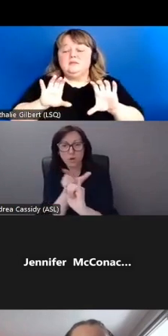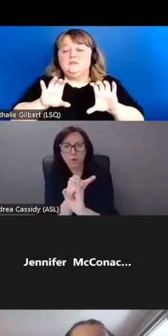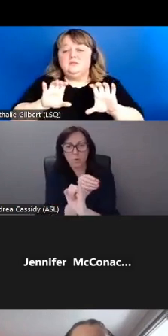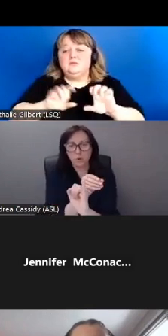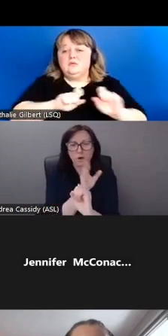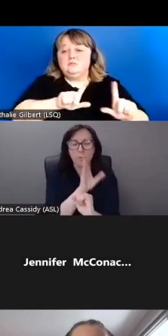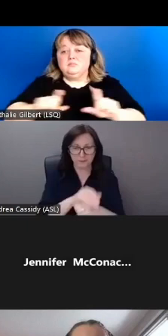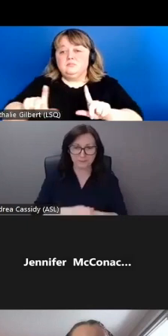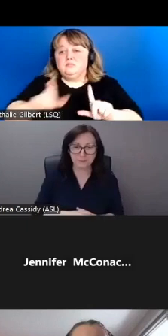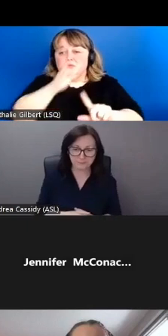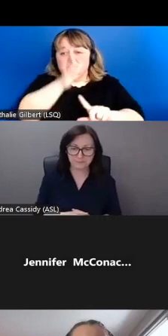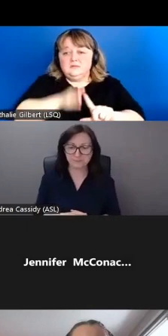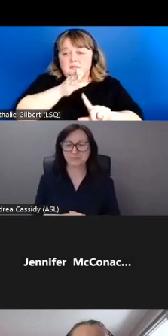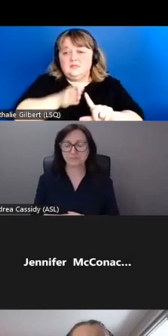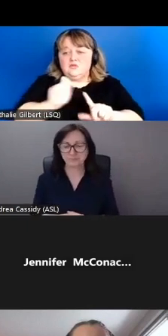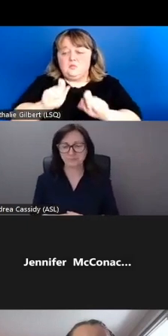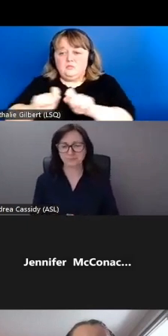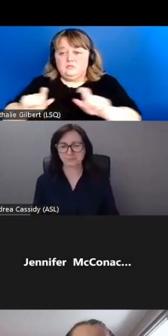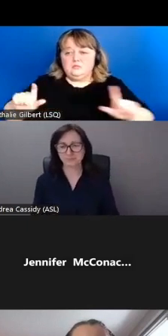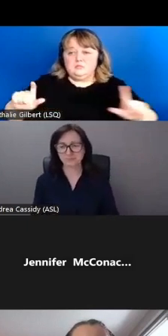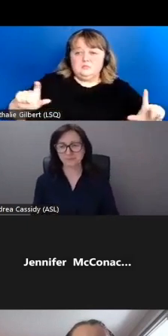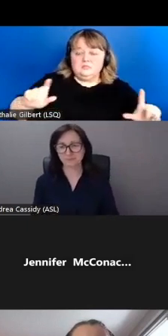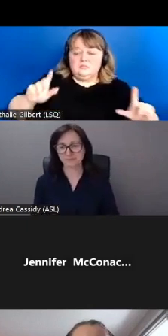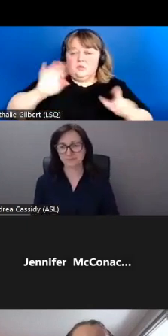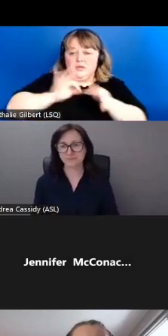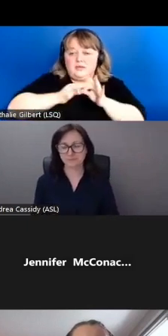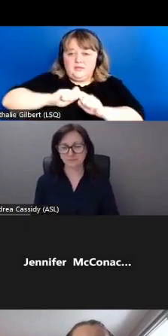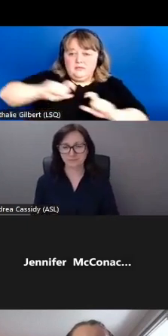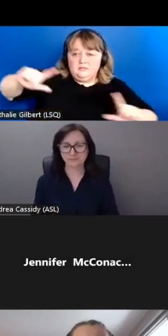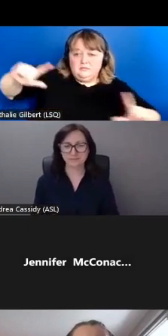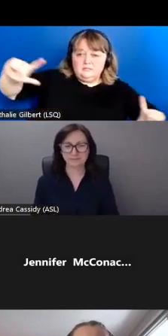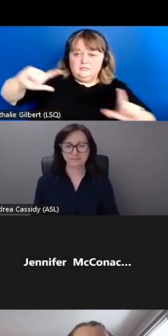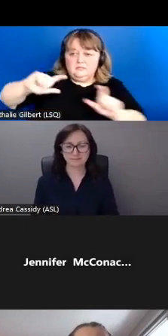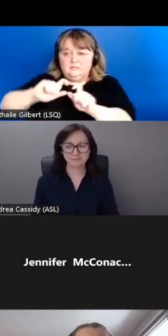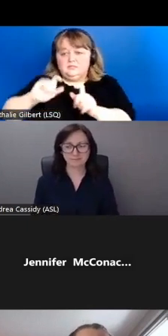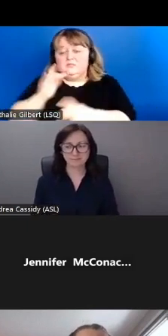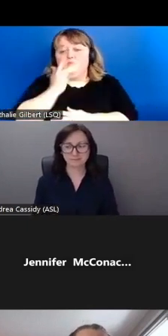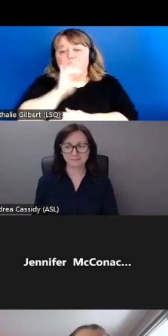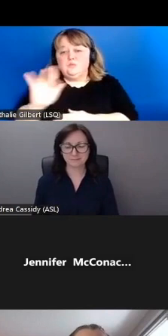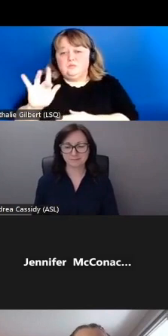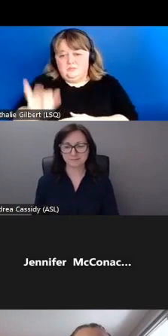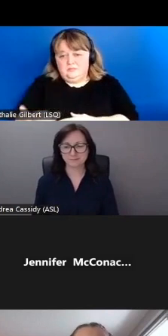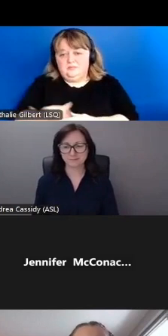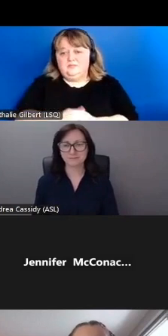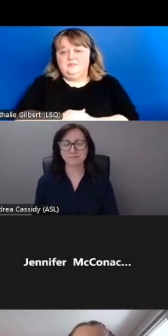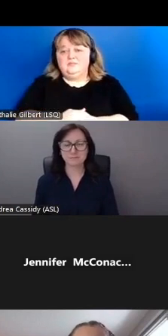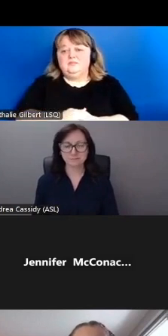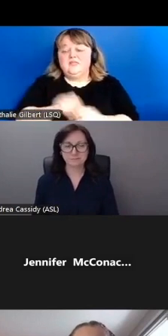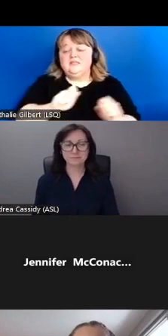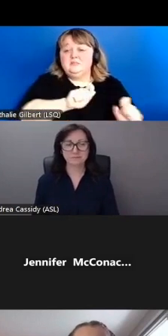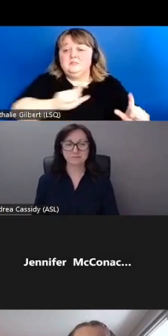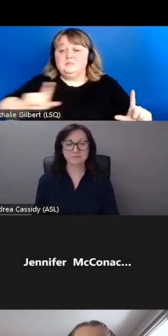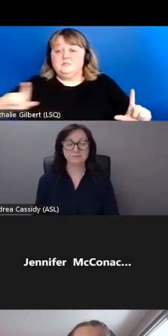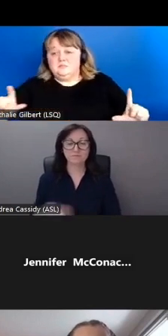the slider to the right to make the PowerPoint presentation bigger. There will be a question